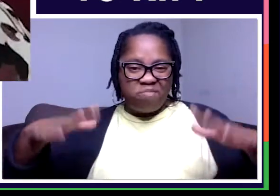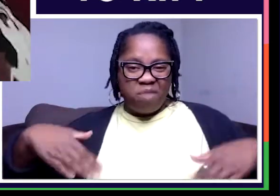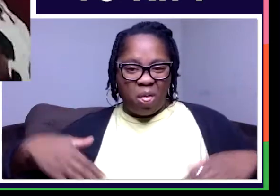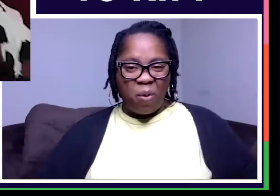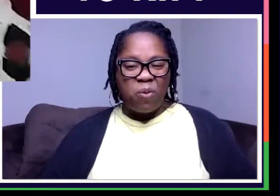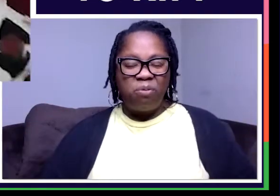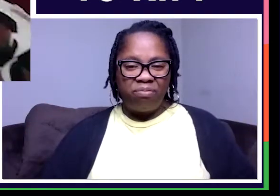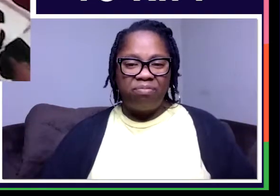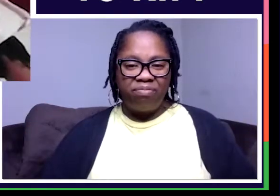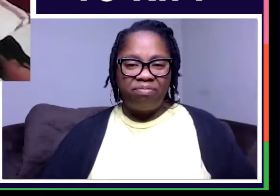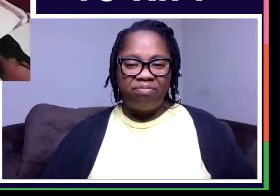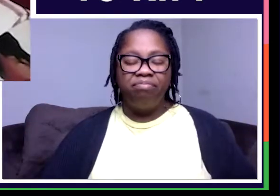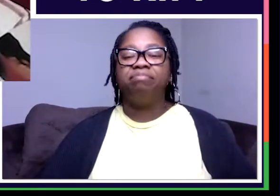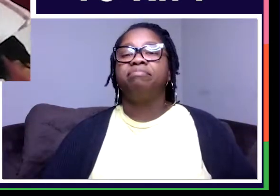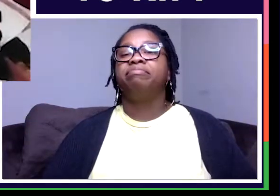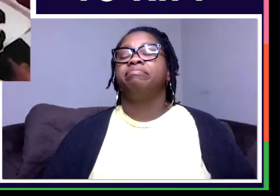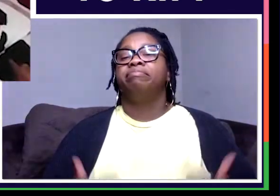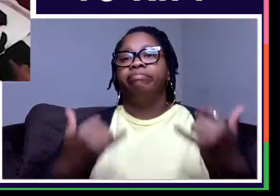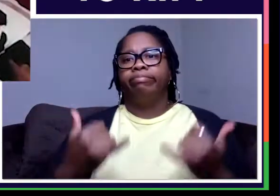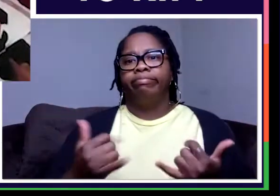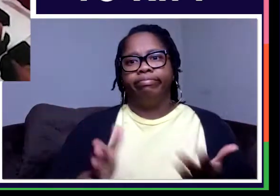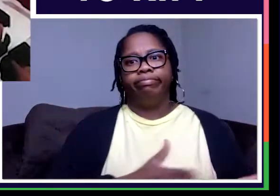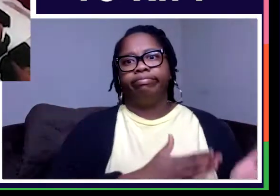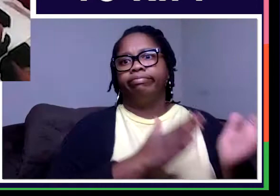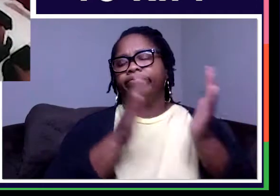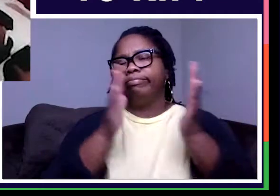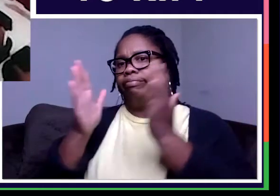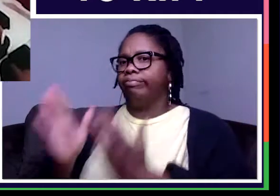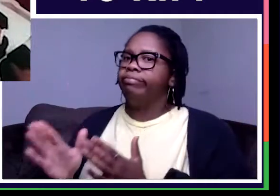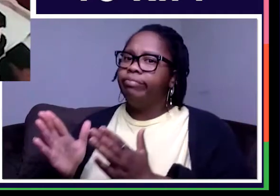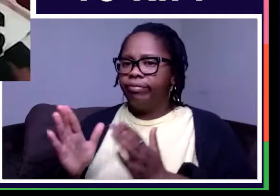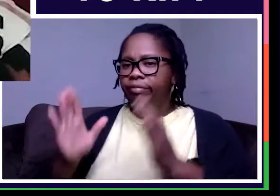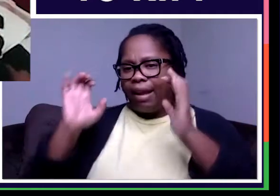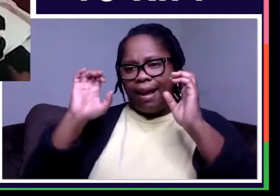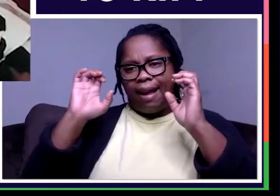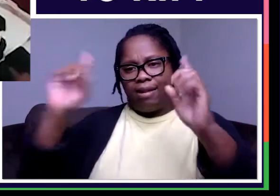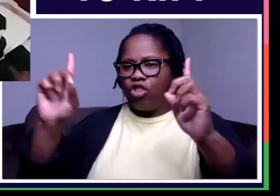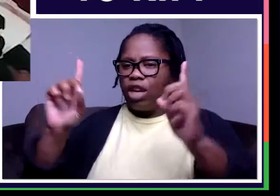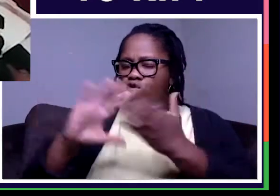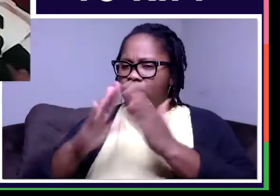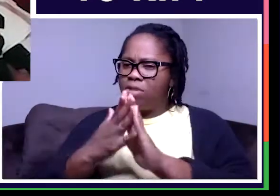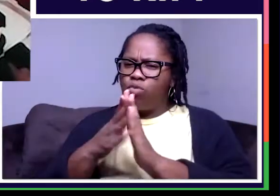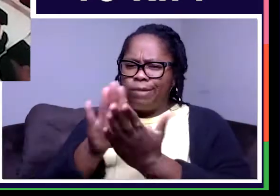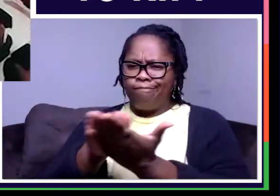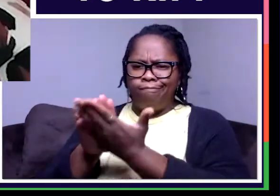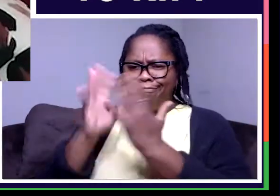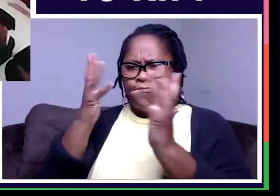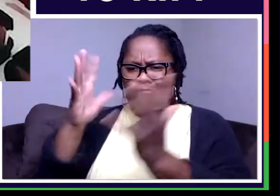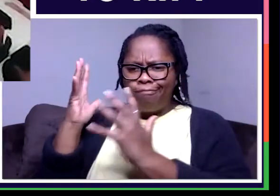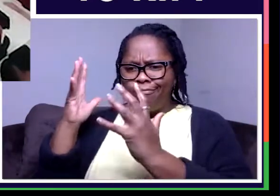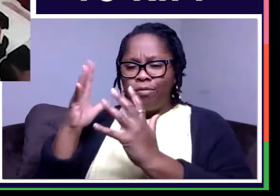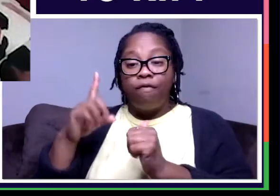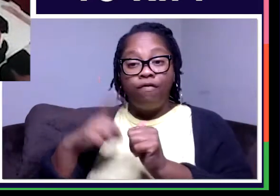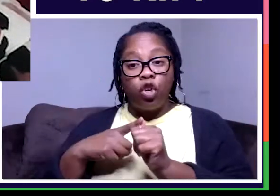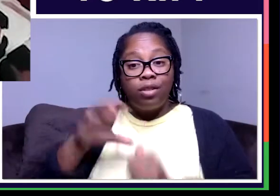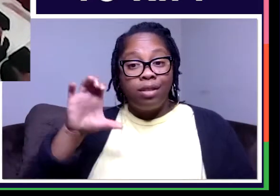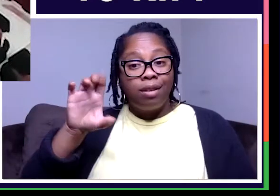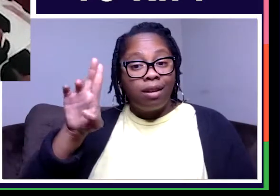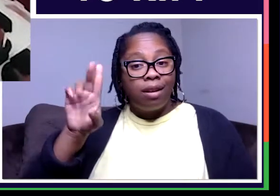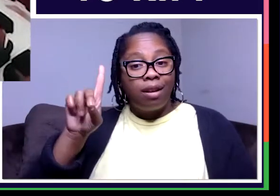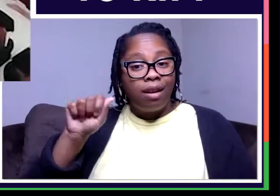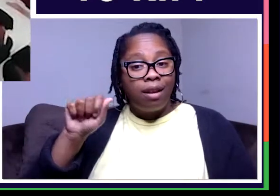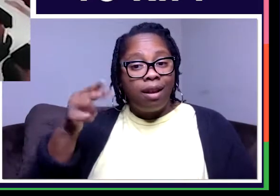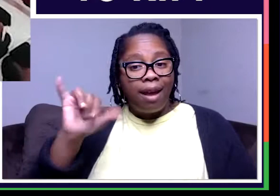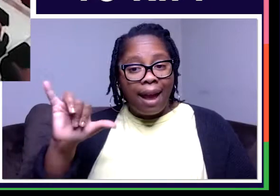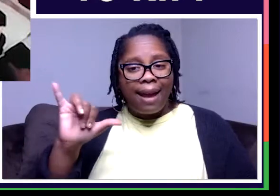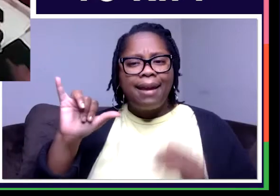the chat below. And now, shout outs to our educational communities. First, to the Cudahy